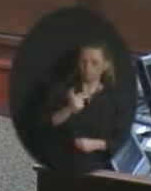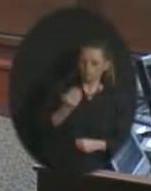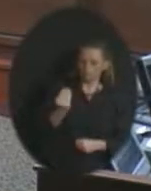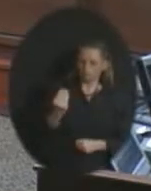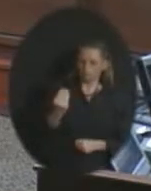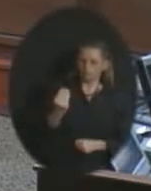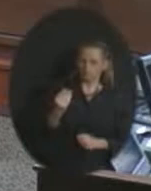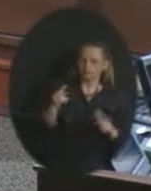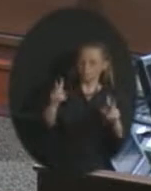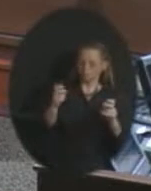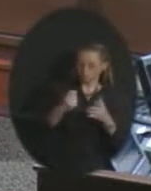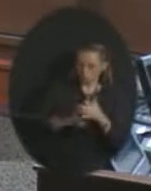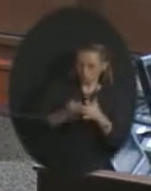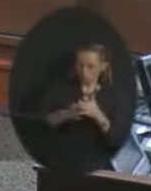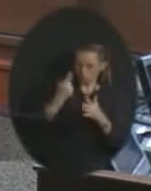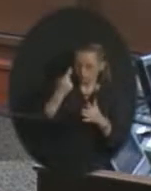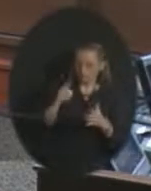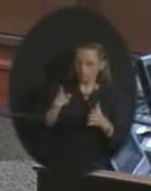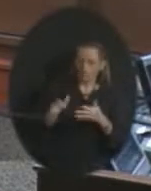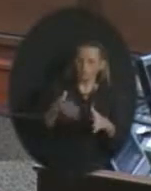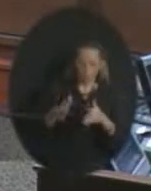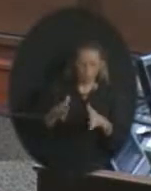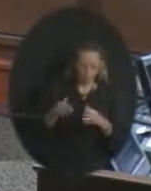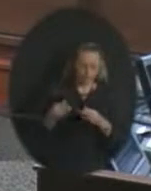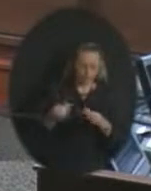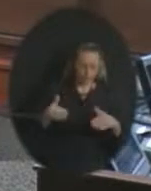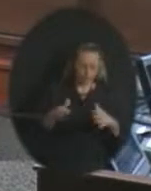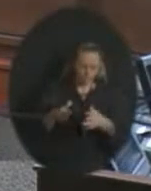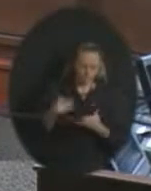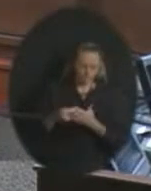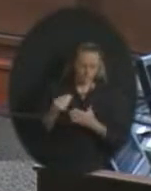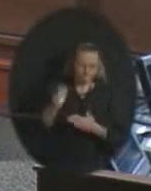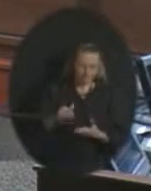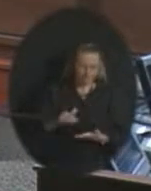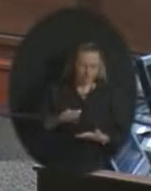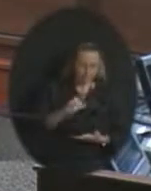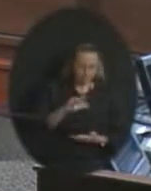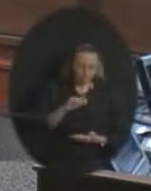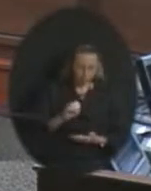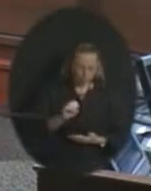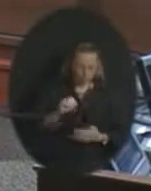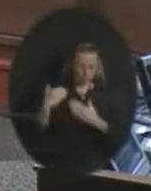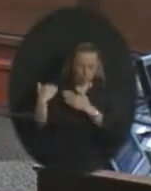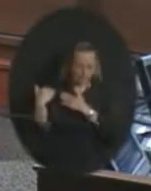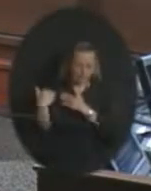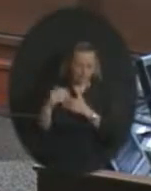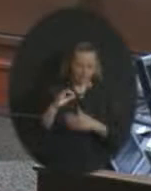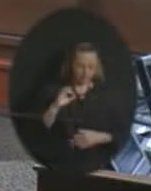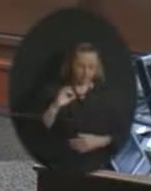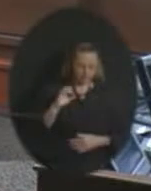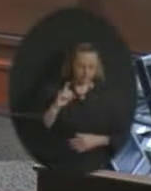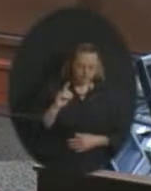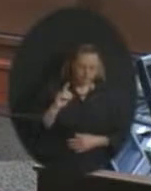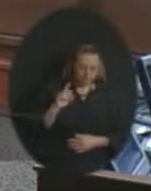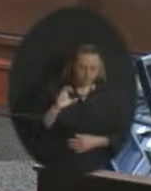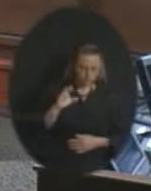liability, wind hail deductible buy down, general liability, TPA services, crime liability, and fiduciary liability as presented.